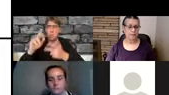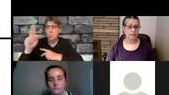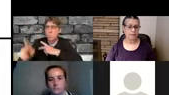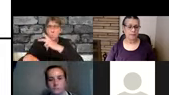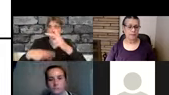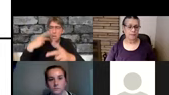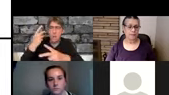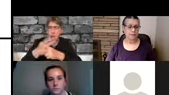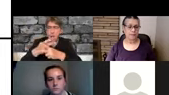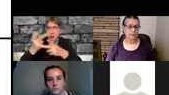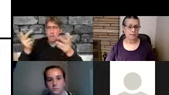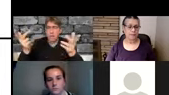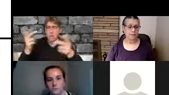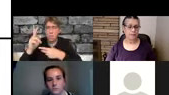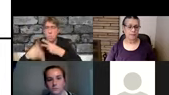retailers